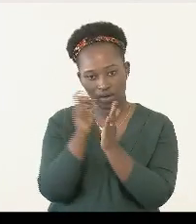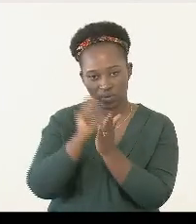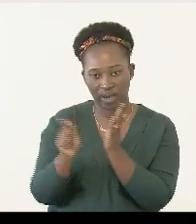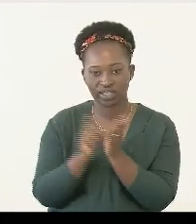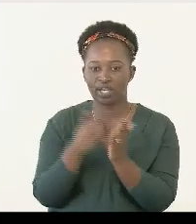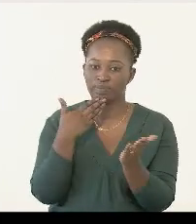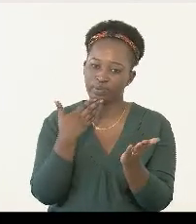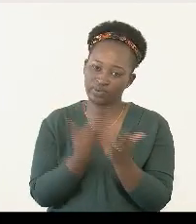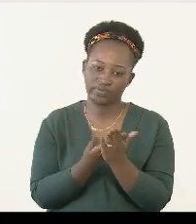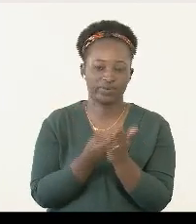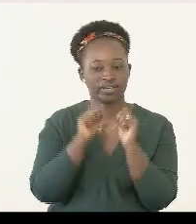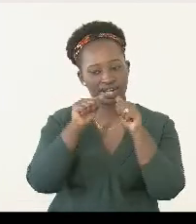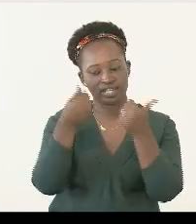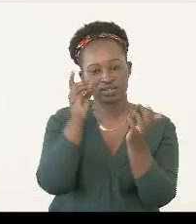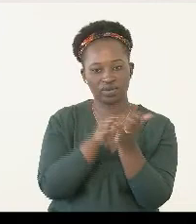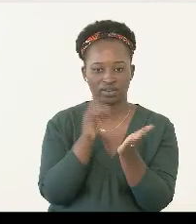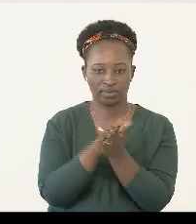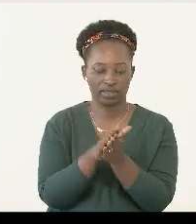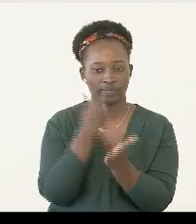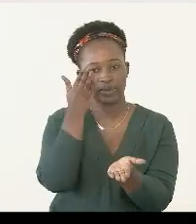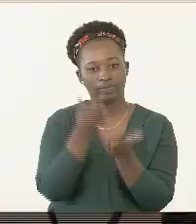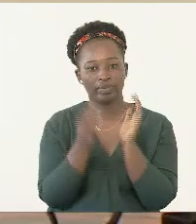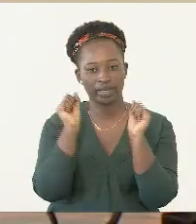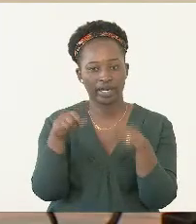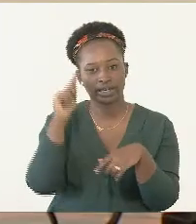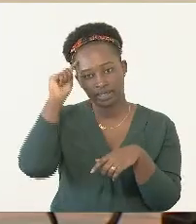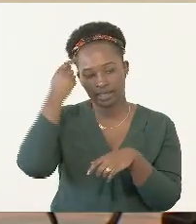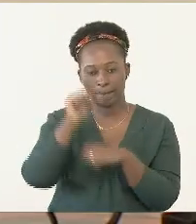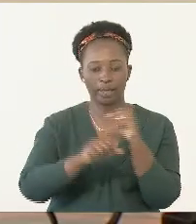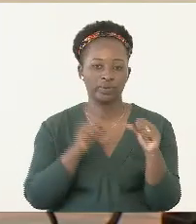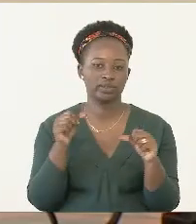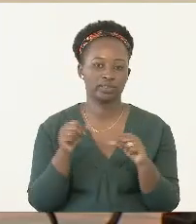beautiful, nice document. Maybe it can trigger you to think about